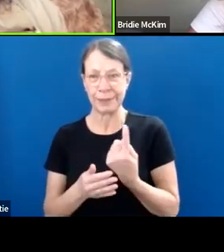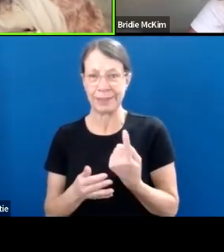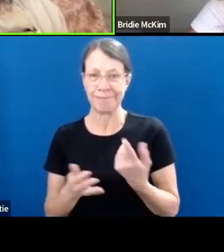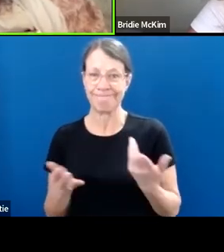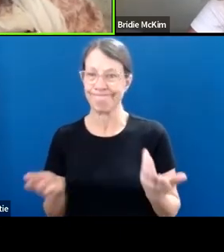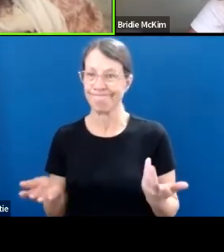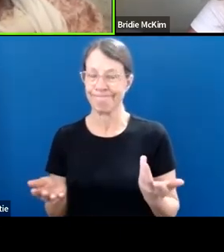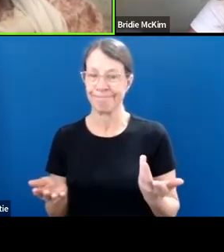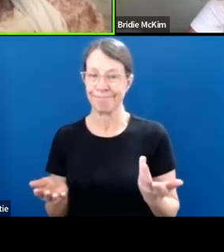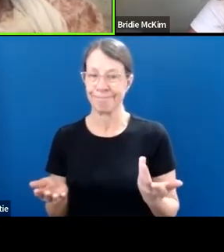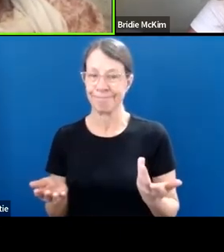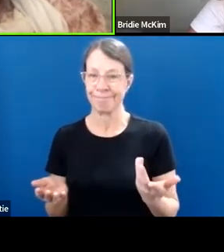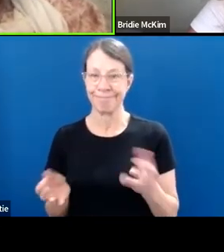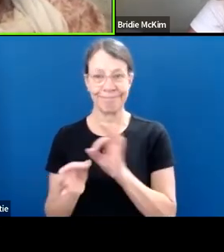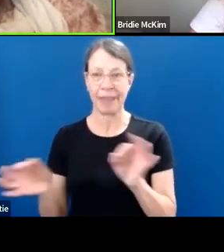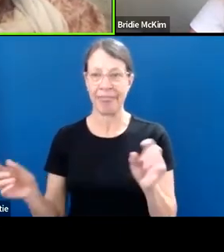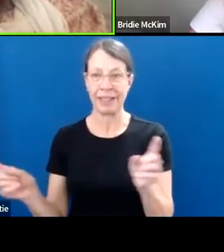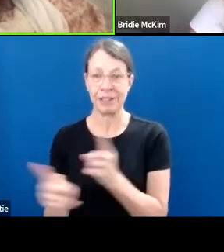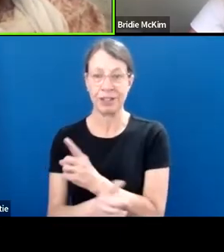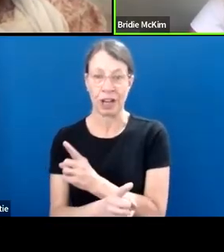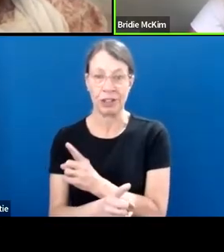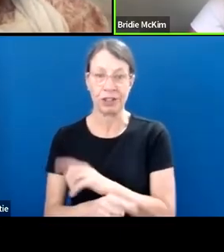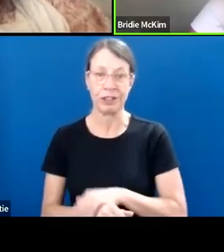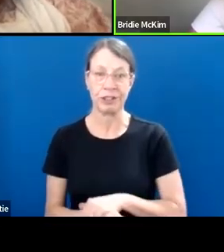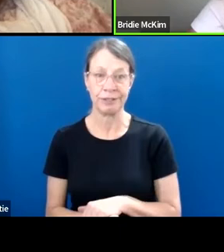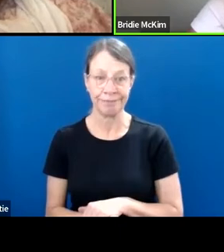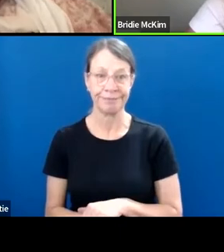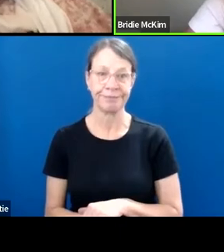no changes will be made.